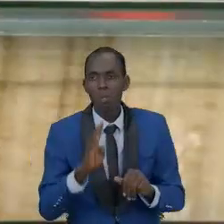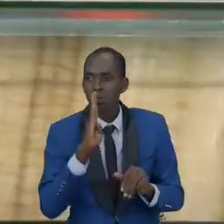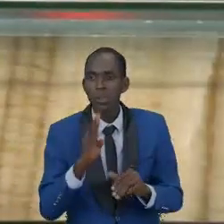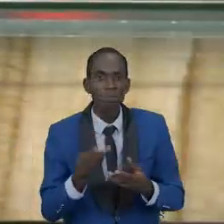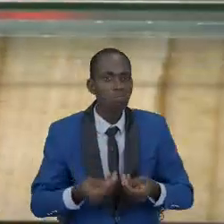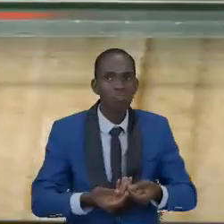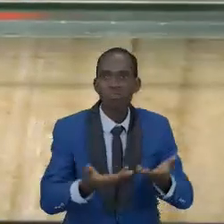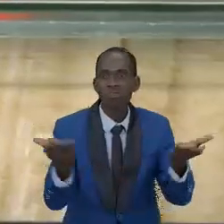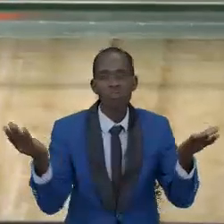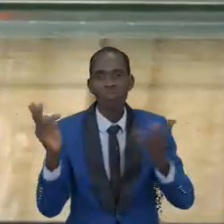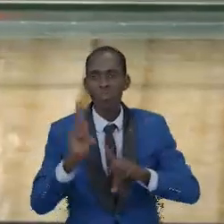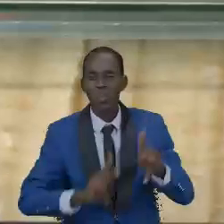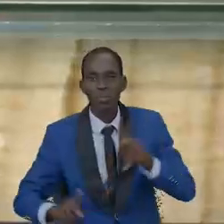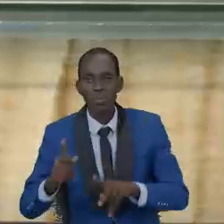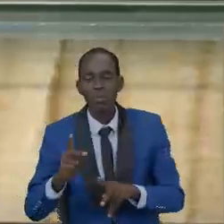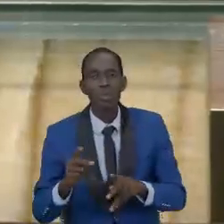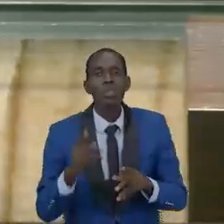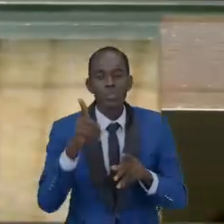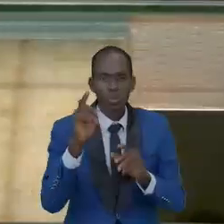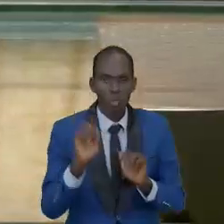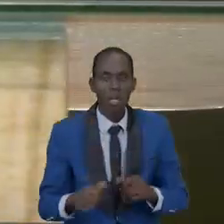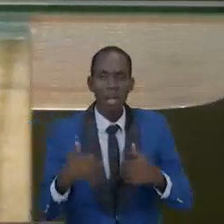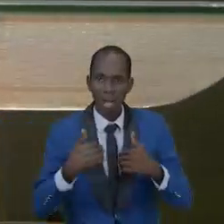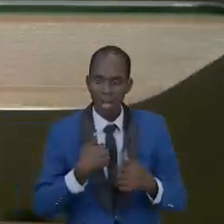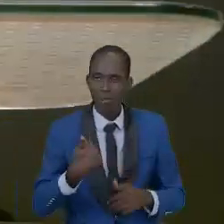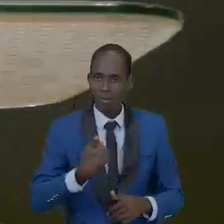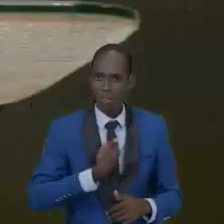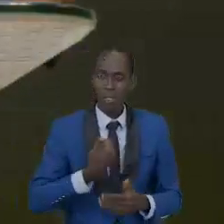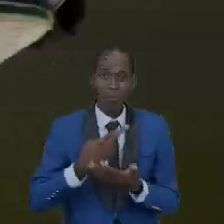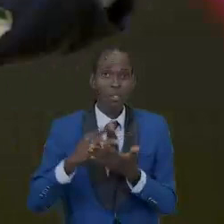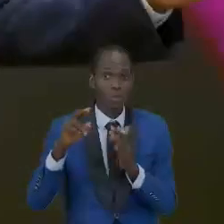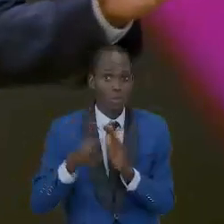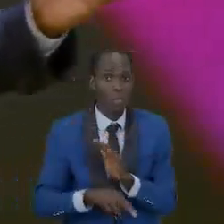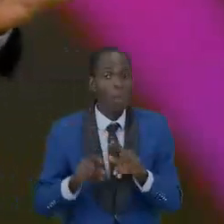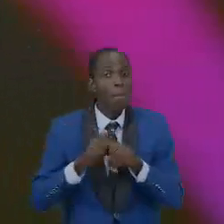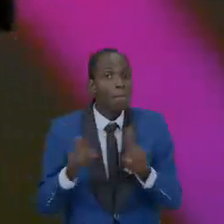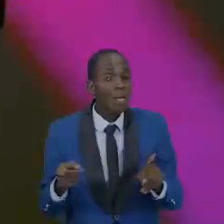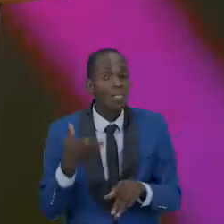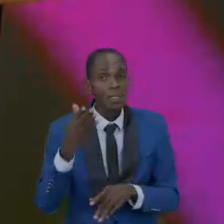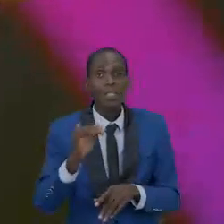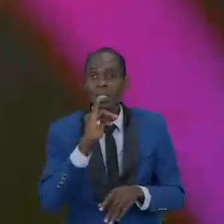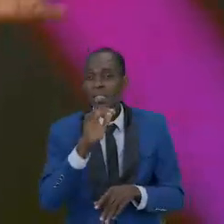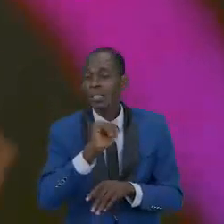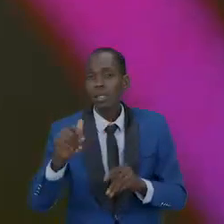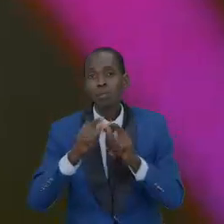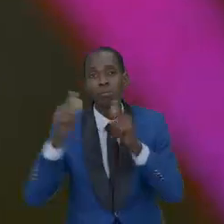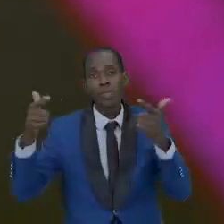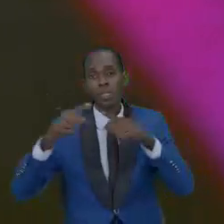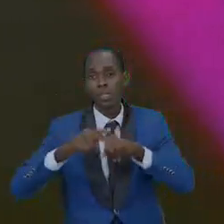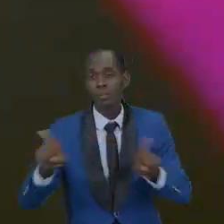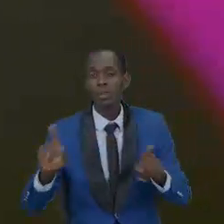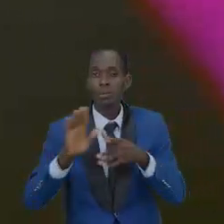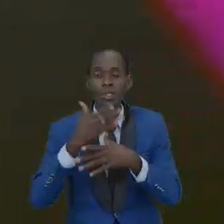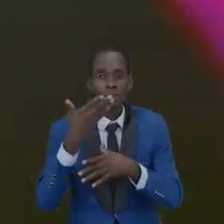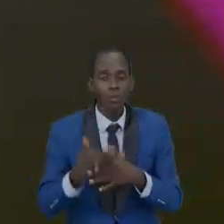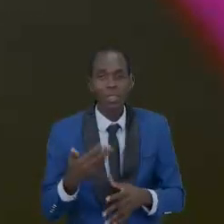you can have self-righteousness, yet there is a gulf between self-righteousness